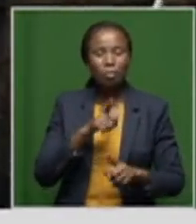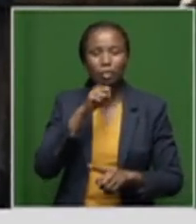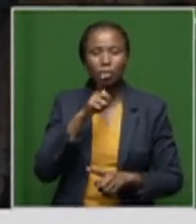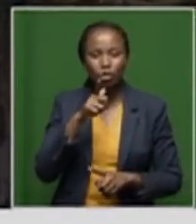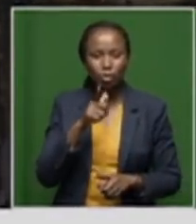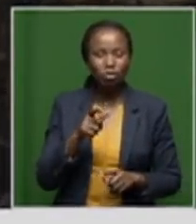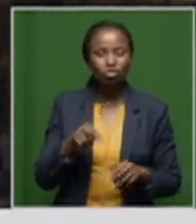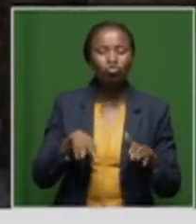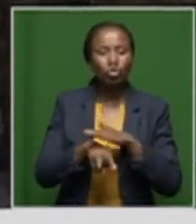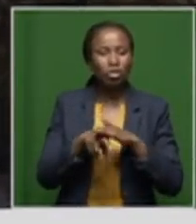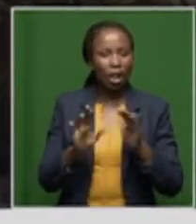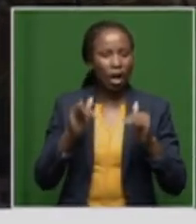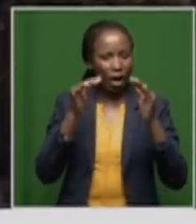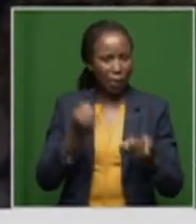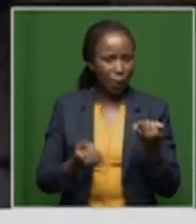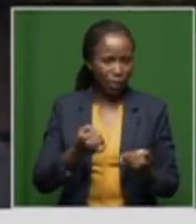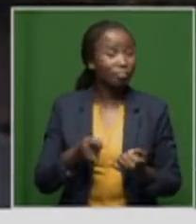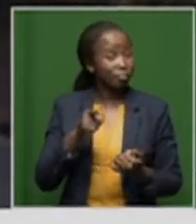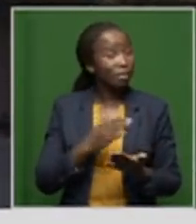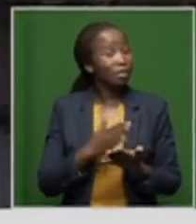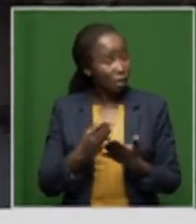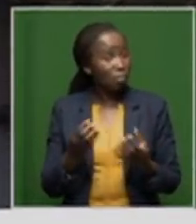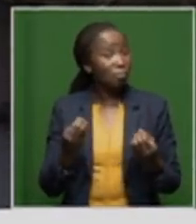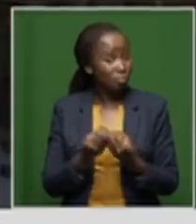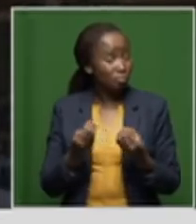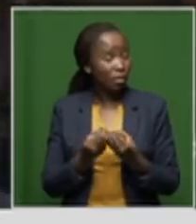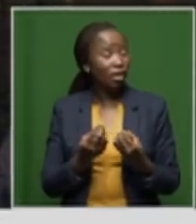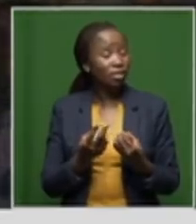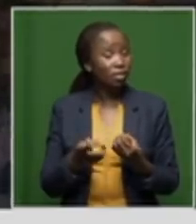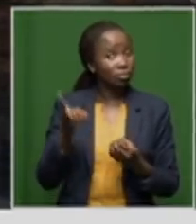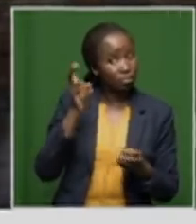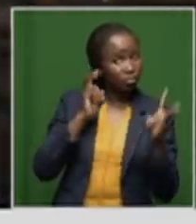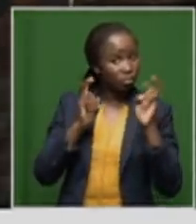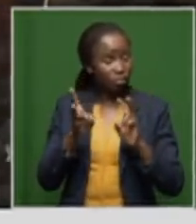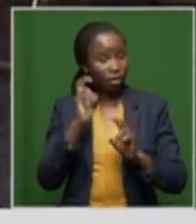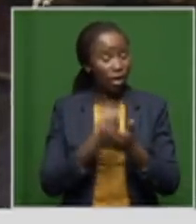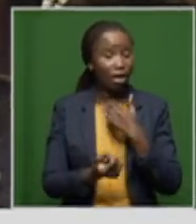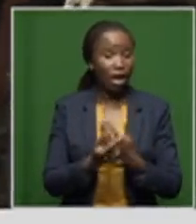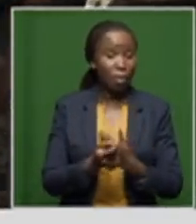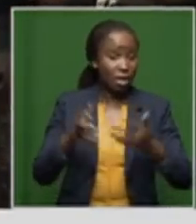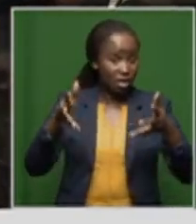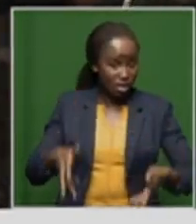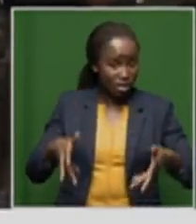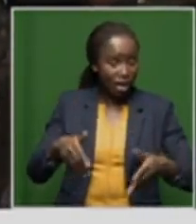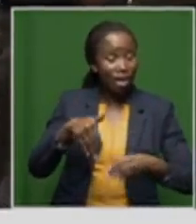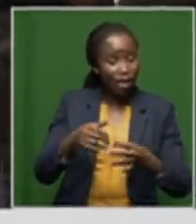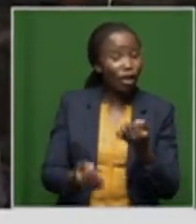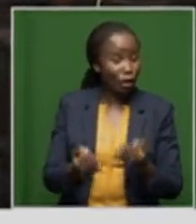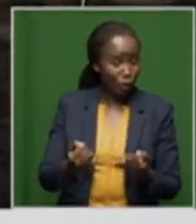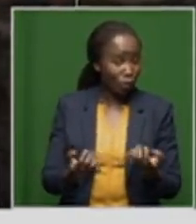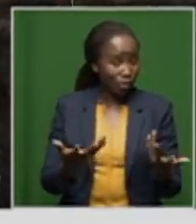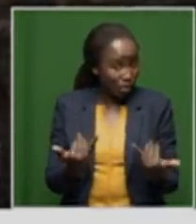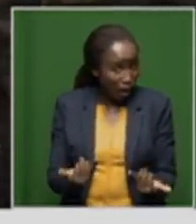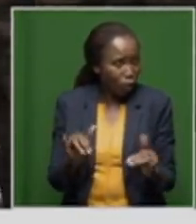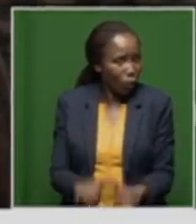Pietermaritzburg Regional High Court. Those are some of the issues that are essentially being ventilated here in court as we